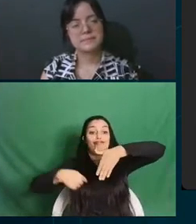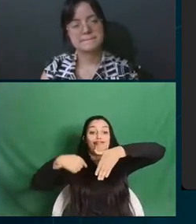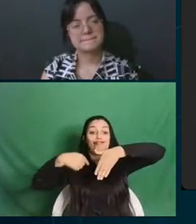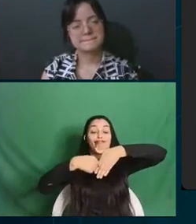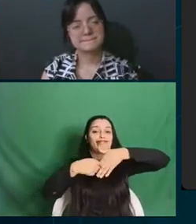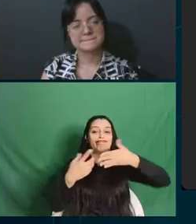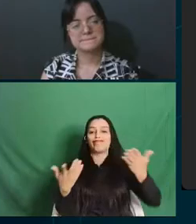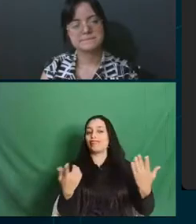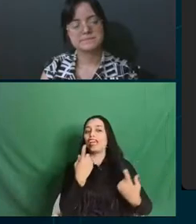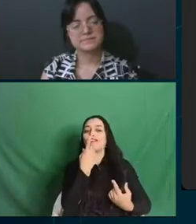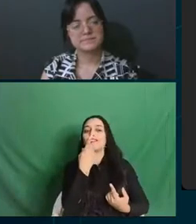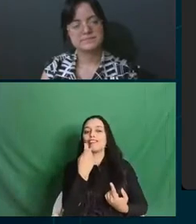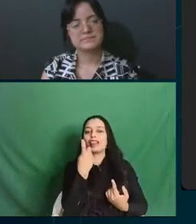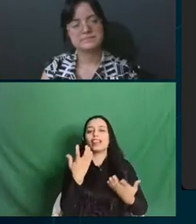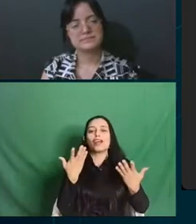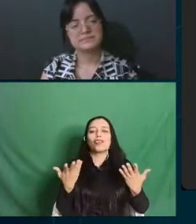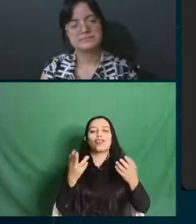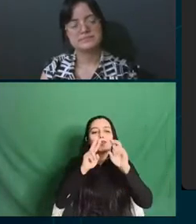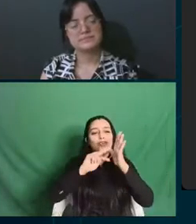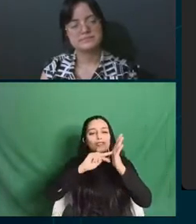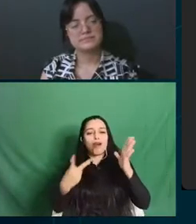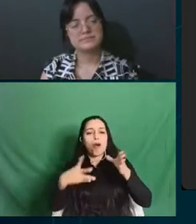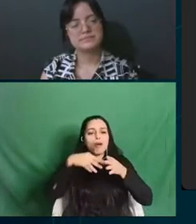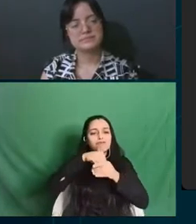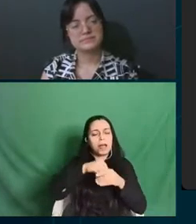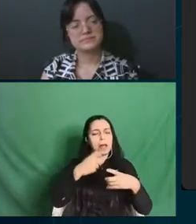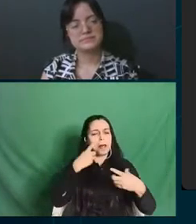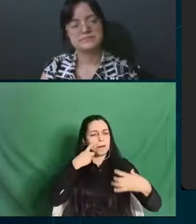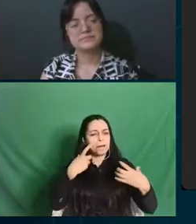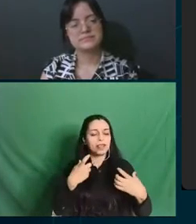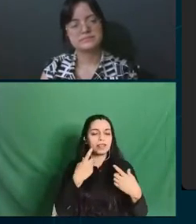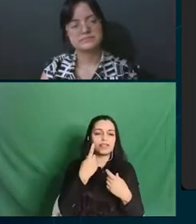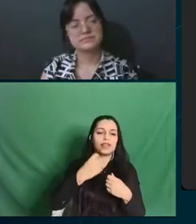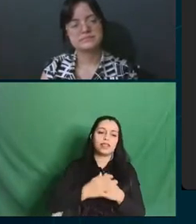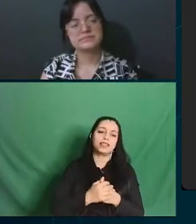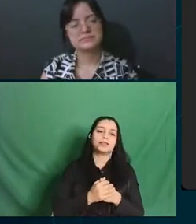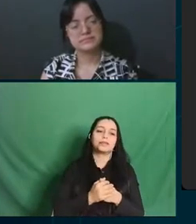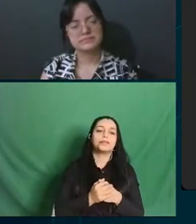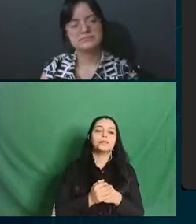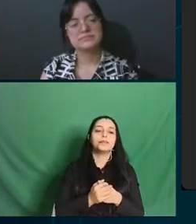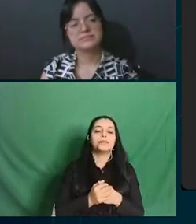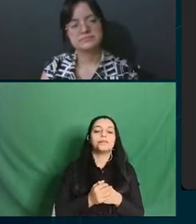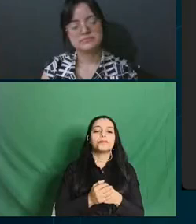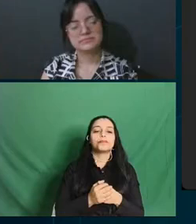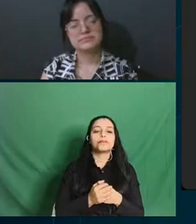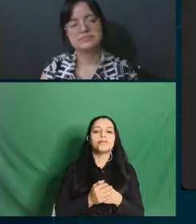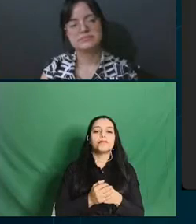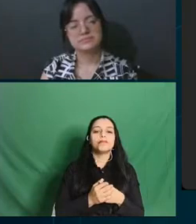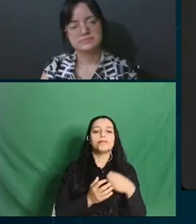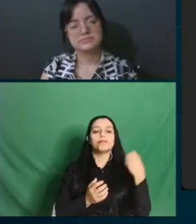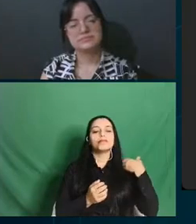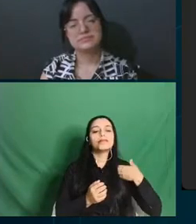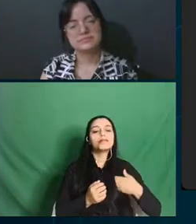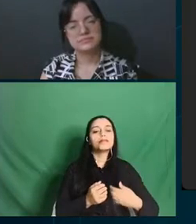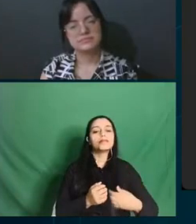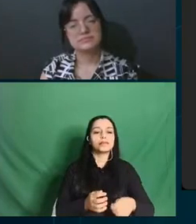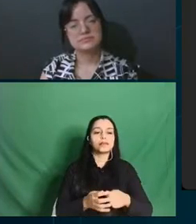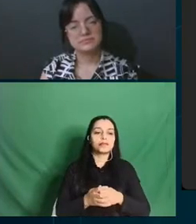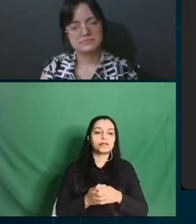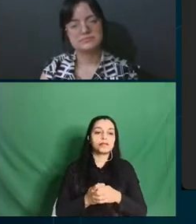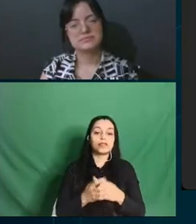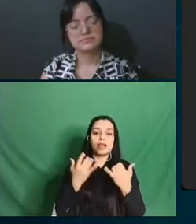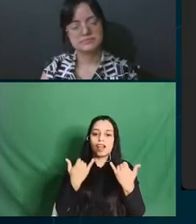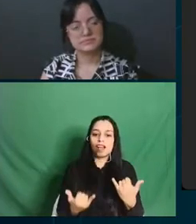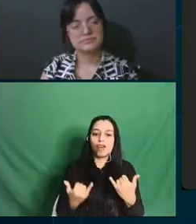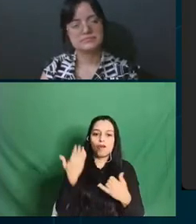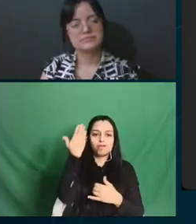that the challenge is, how do you start making decisions, just like John was saying, based on this information? And